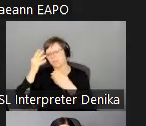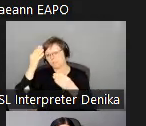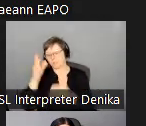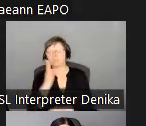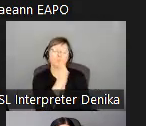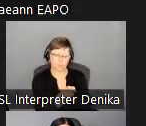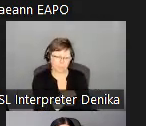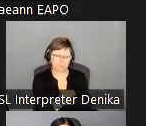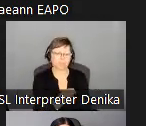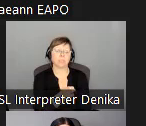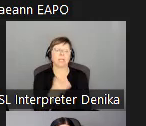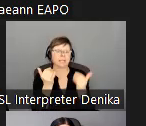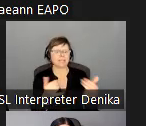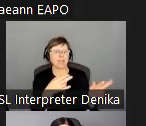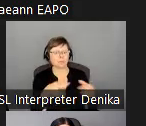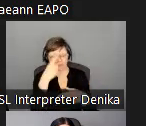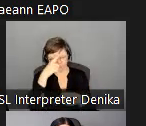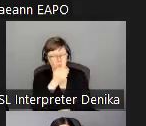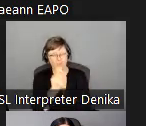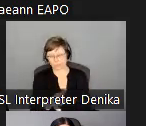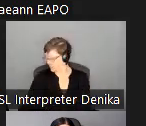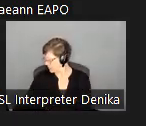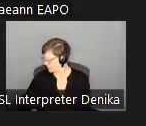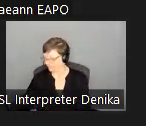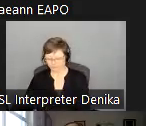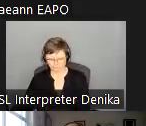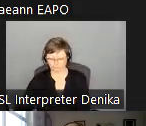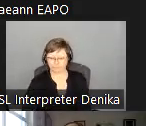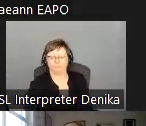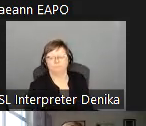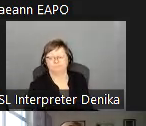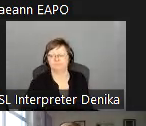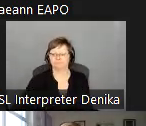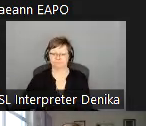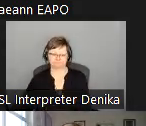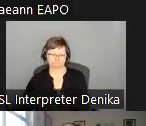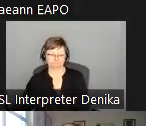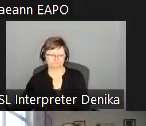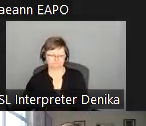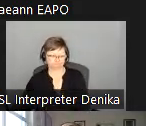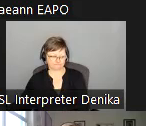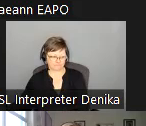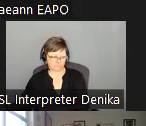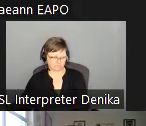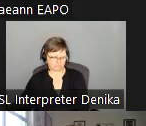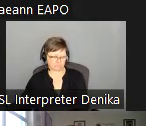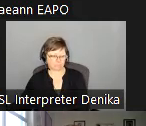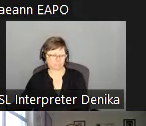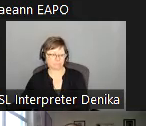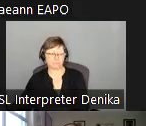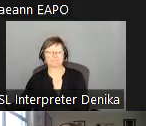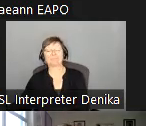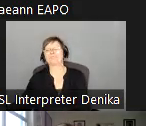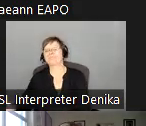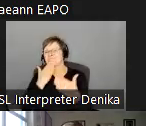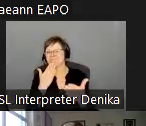And there we are. We are ready for questions. Thank you so much. I was just about to